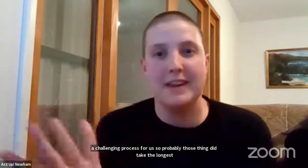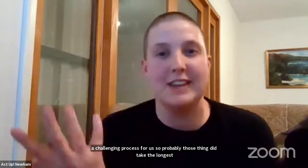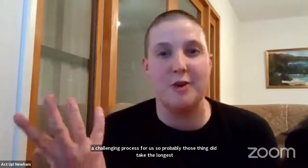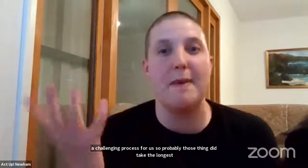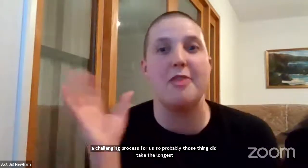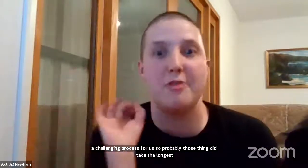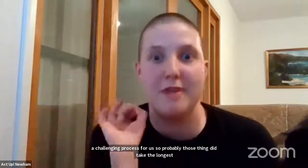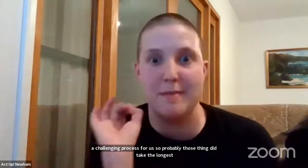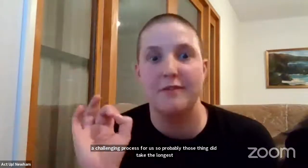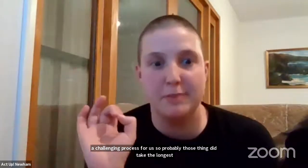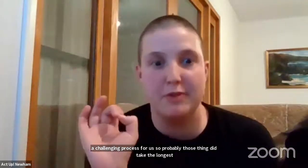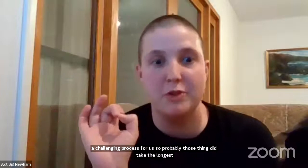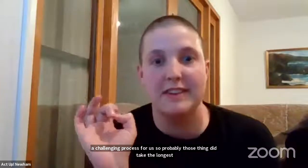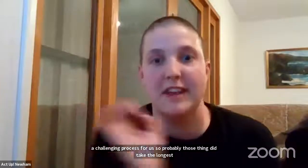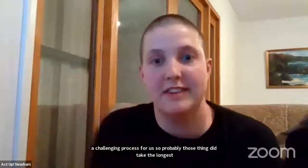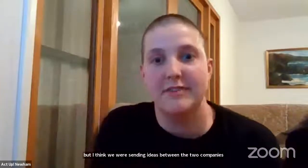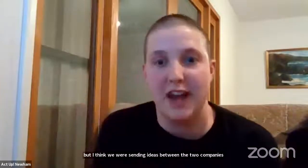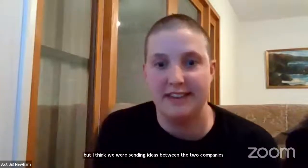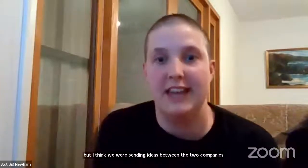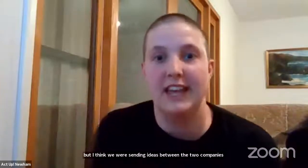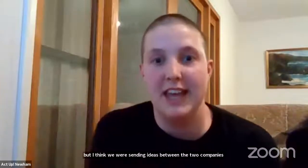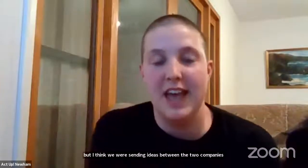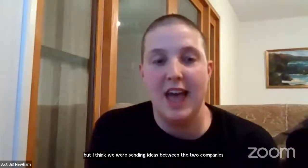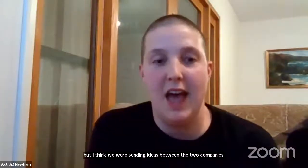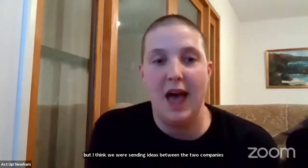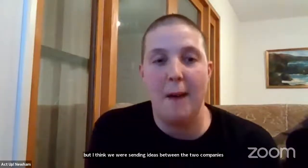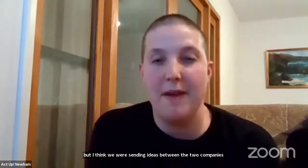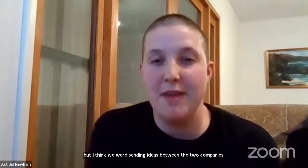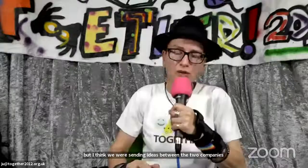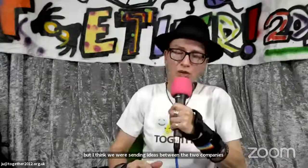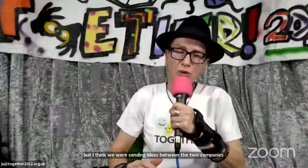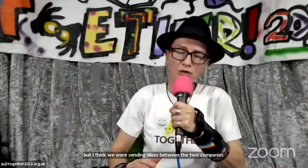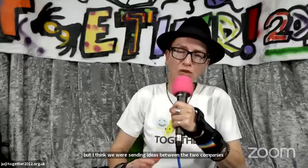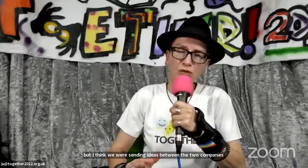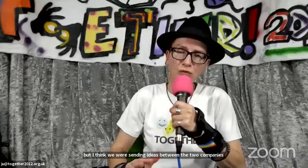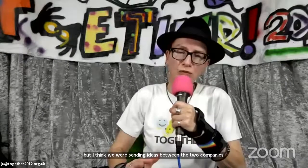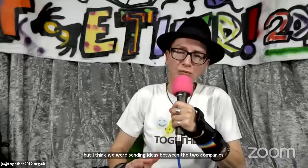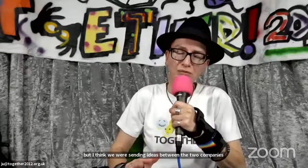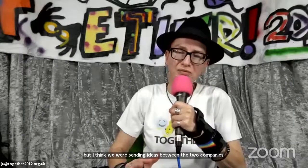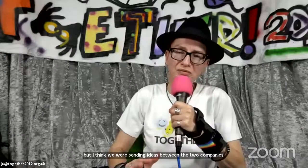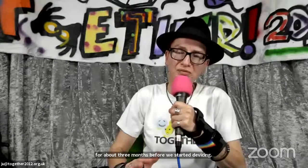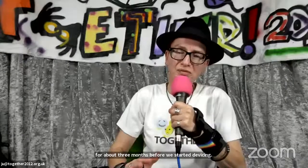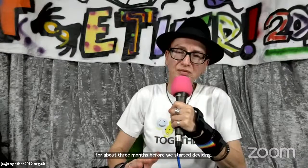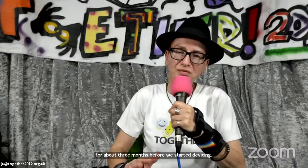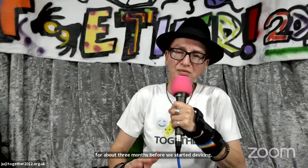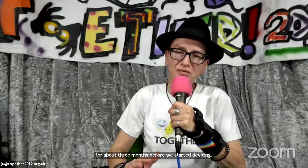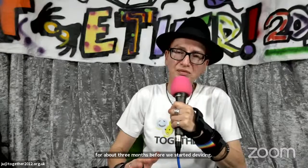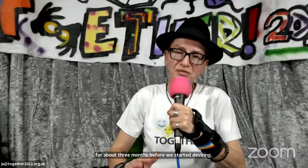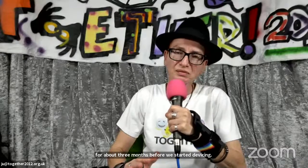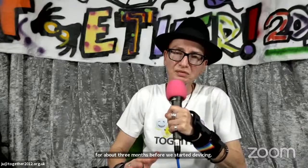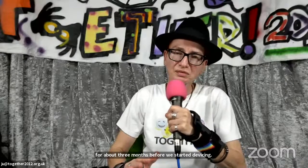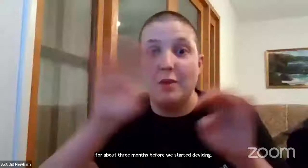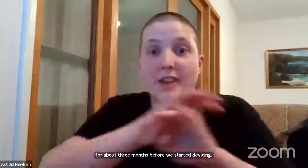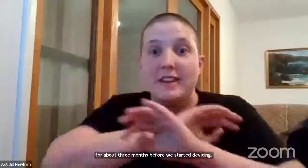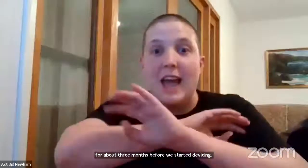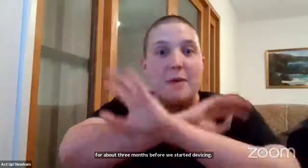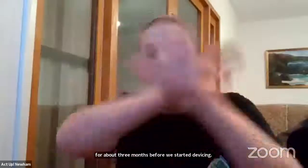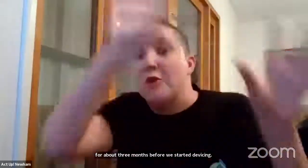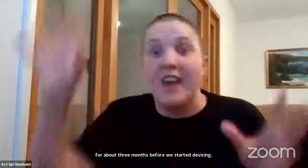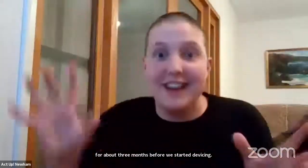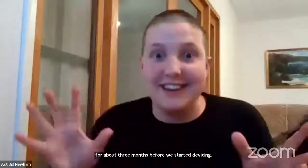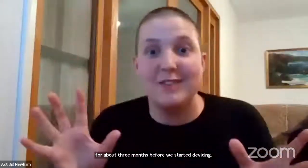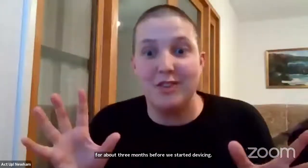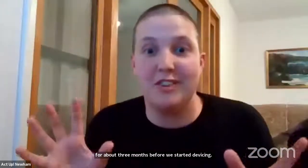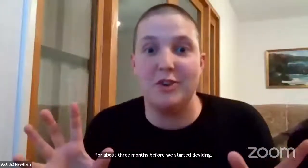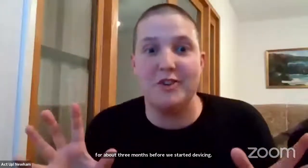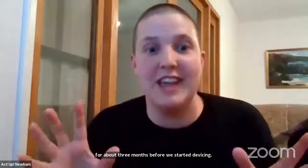two companies for about 3 months before we started devising. So and this then we question, had a summer project where we, in 1 week, we came up with